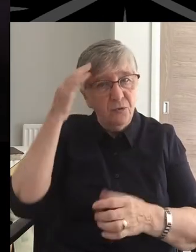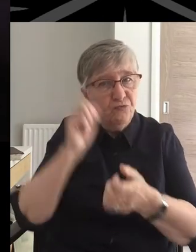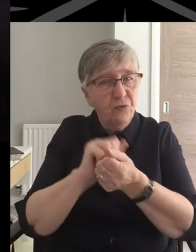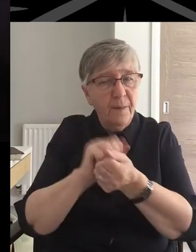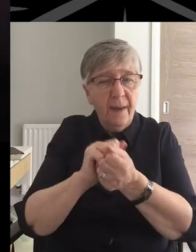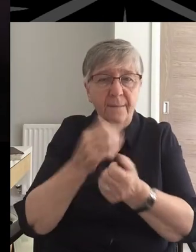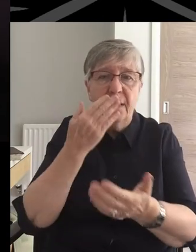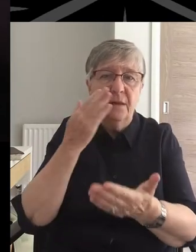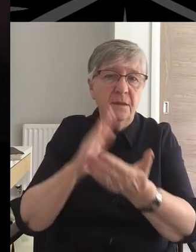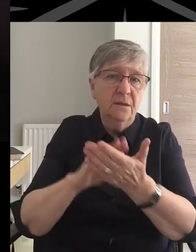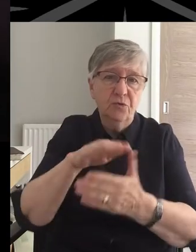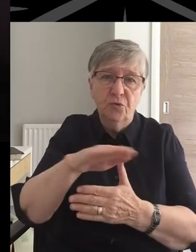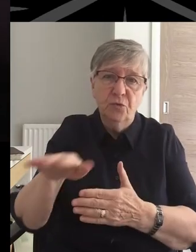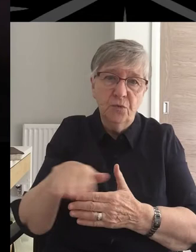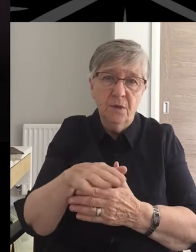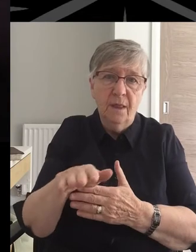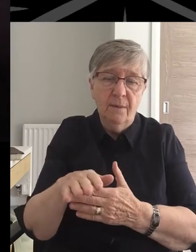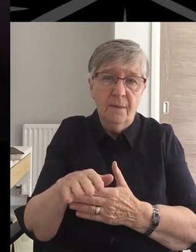Zion.